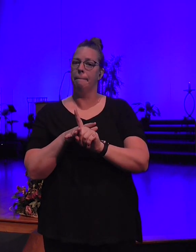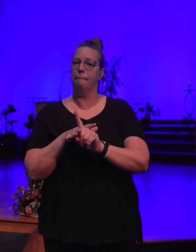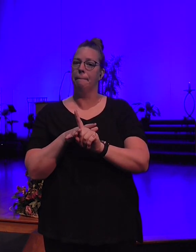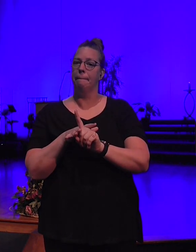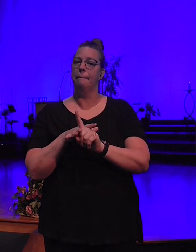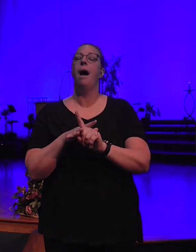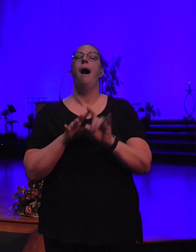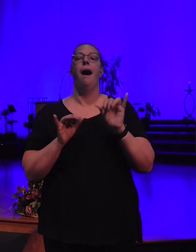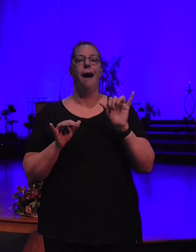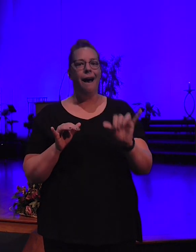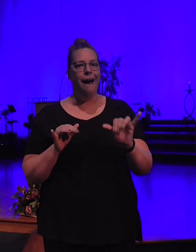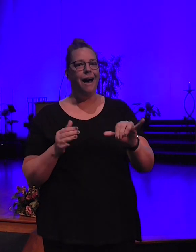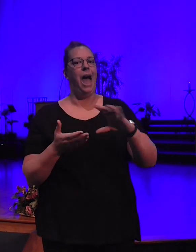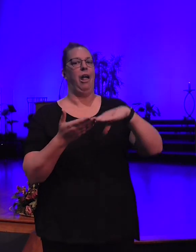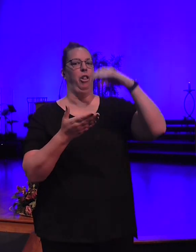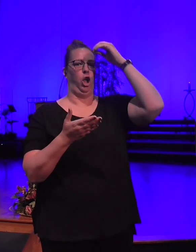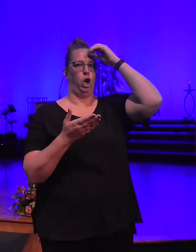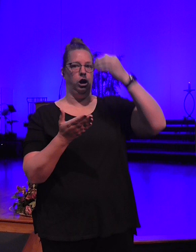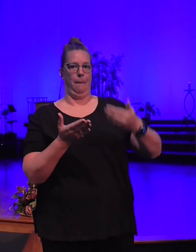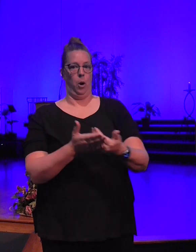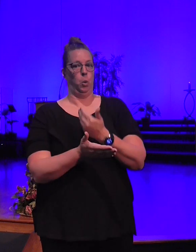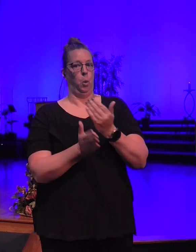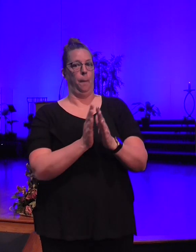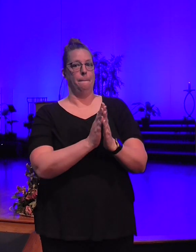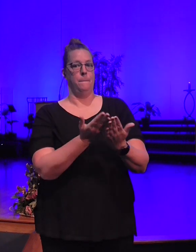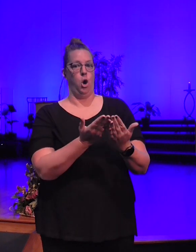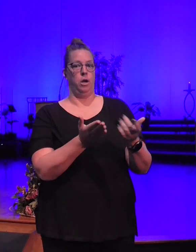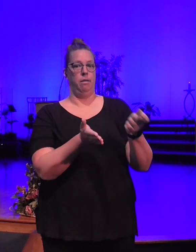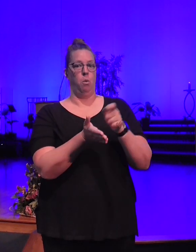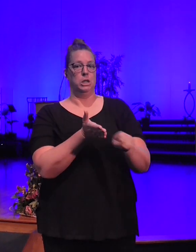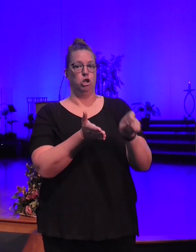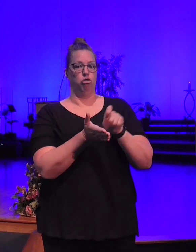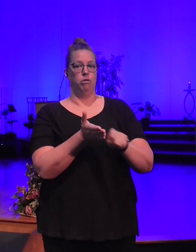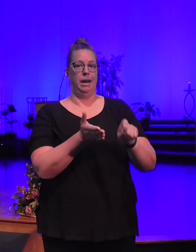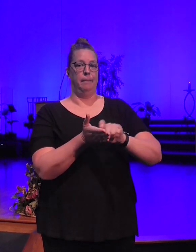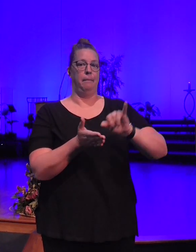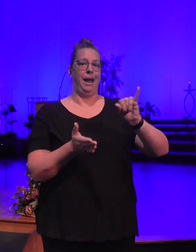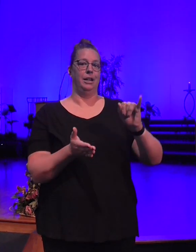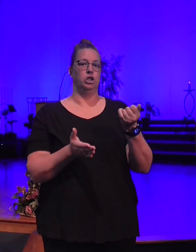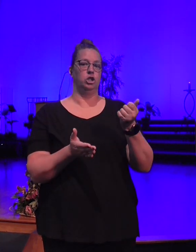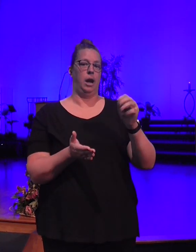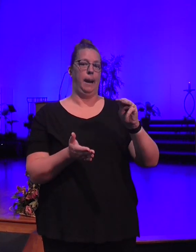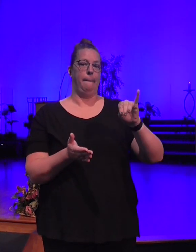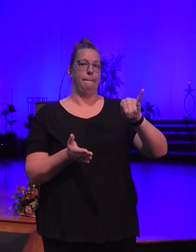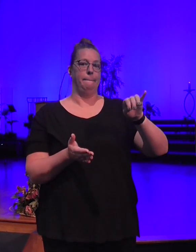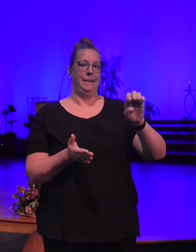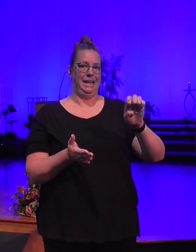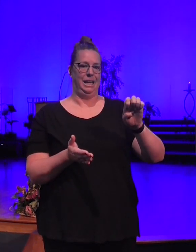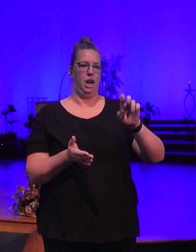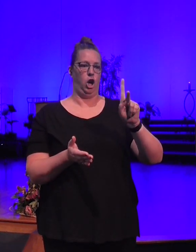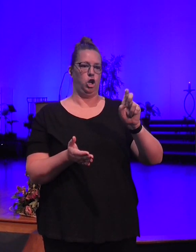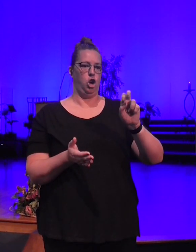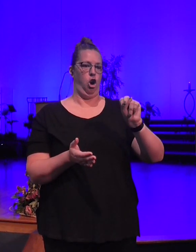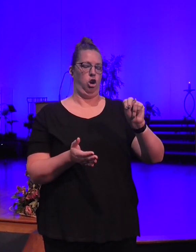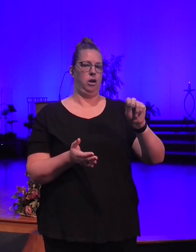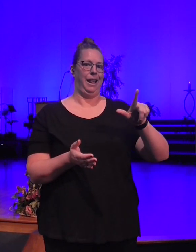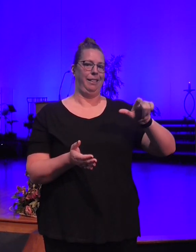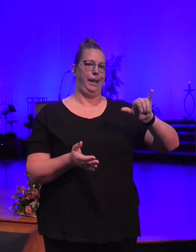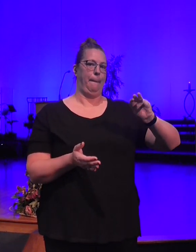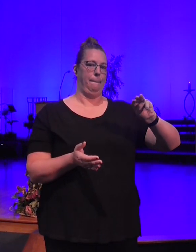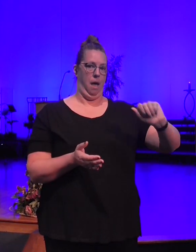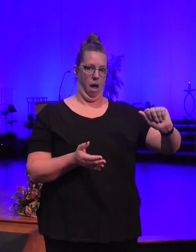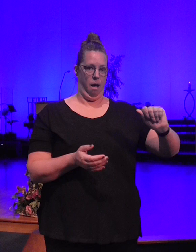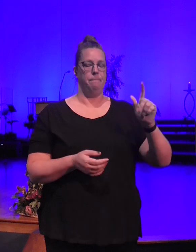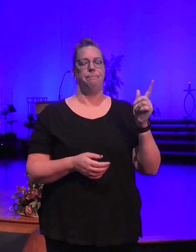learned about a brand new book that has been written by Jamie Kern Lima, and it is